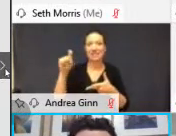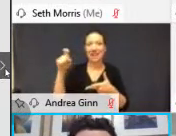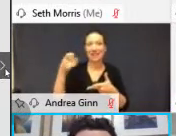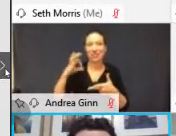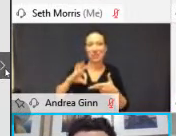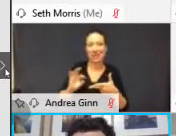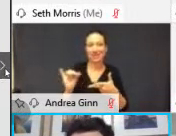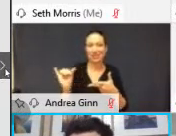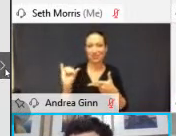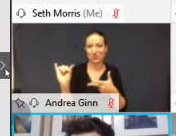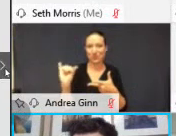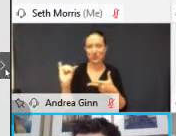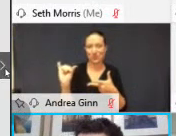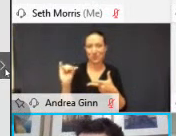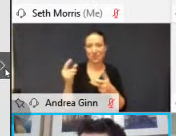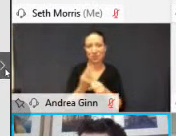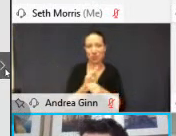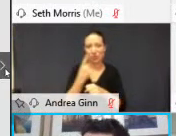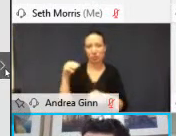coverage under the Affordable Care Act.